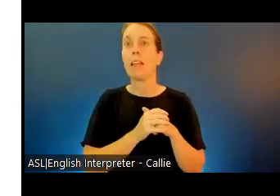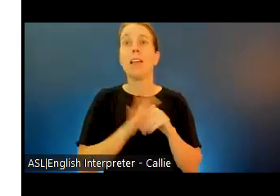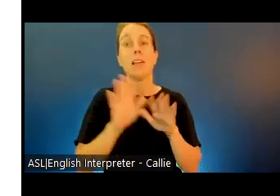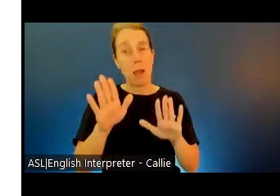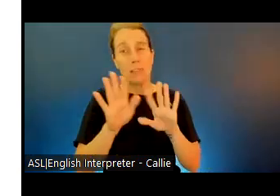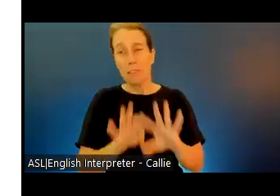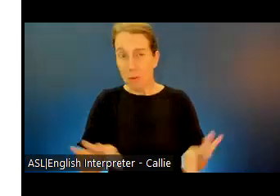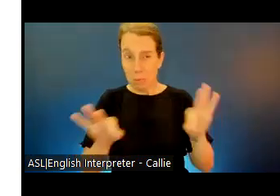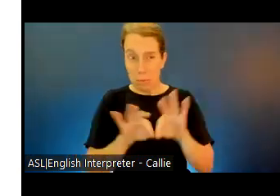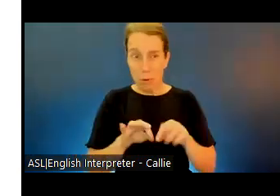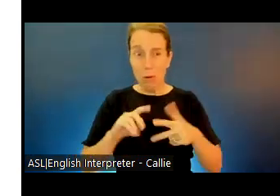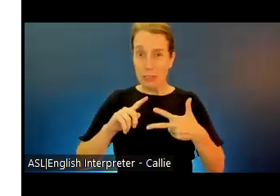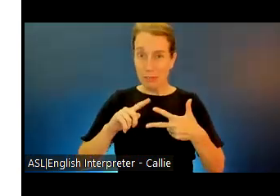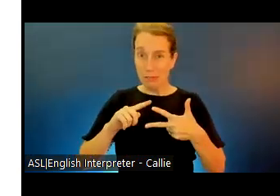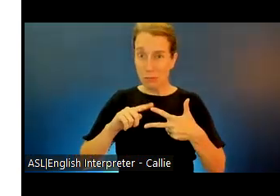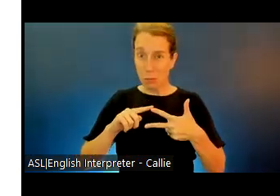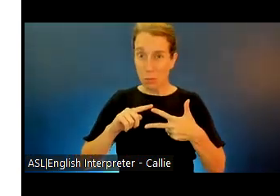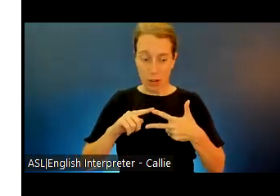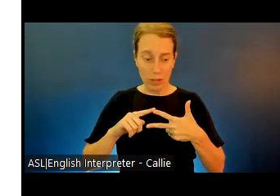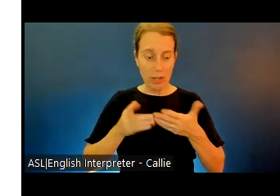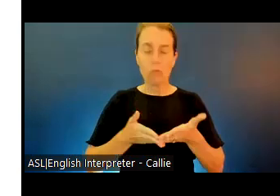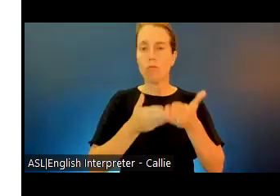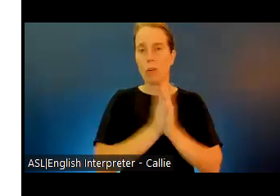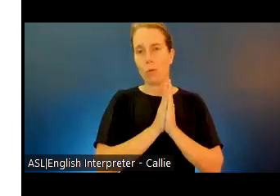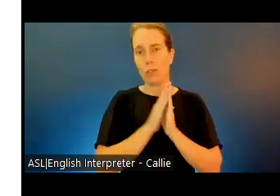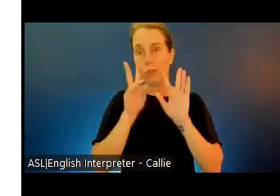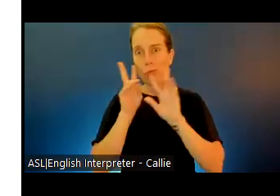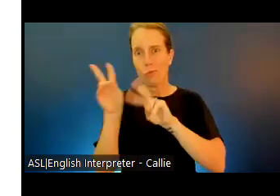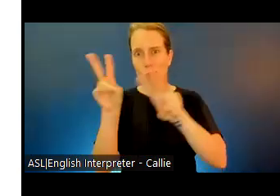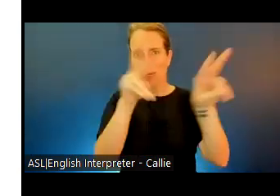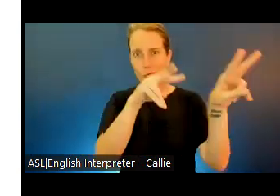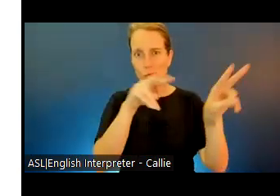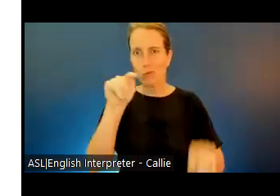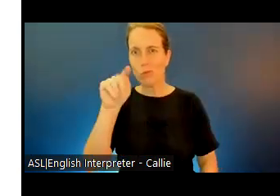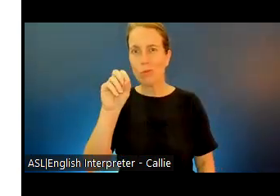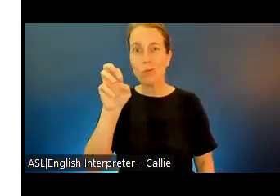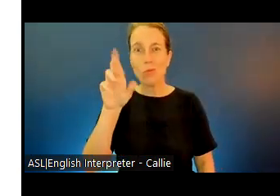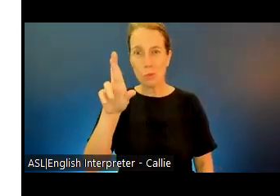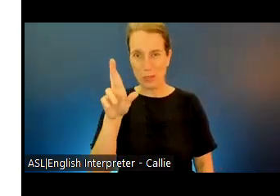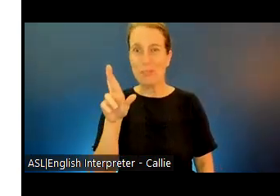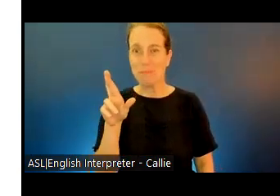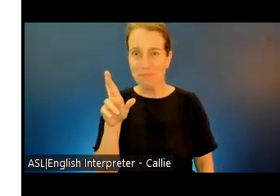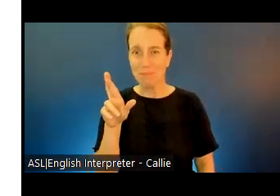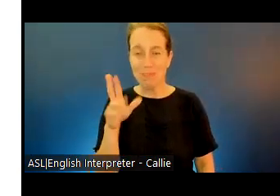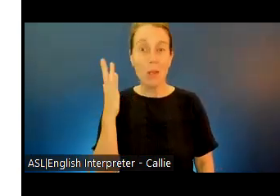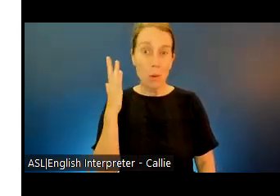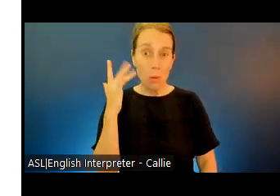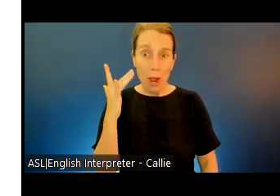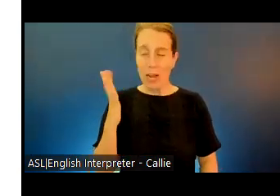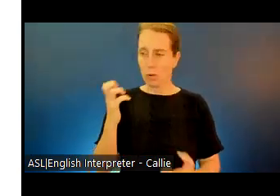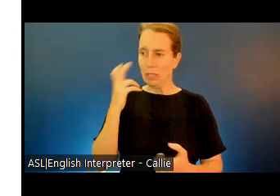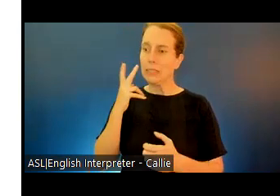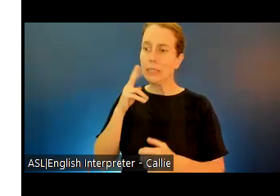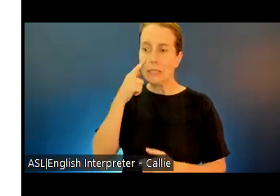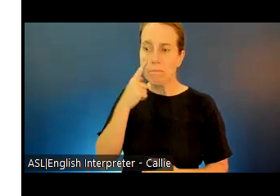tour or visit of the facility prior, so that you can look at where the person is going to be living, where the person is going to be